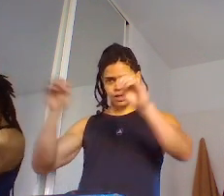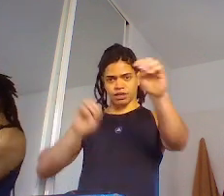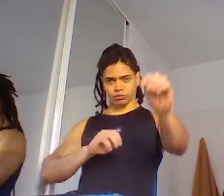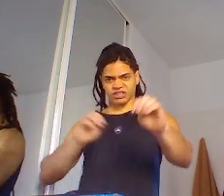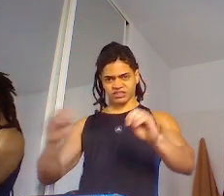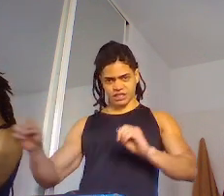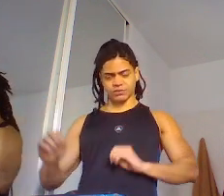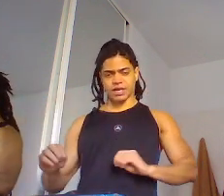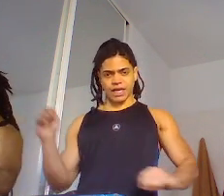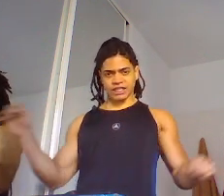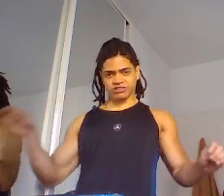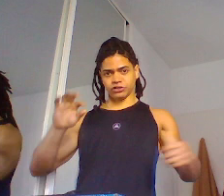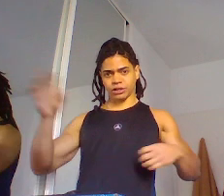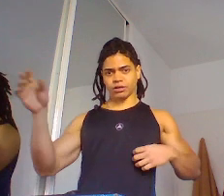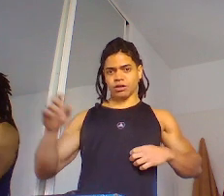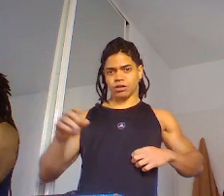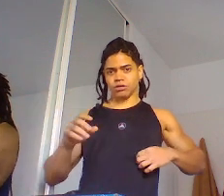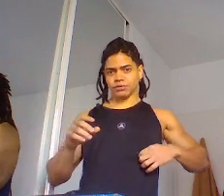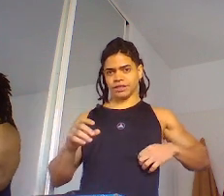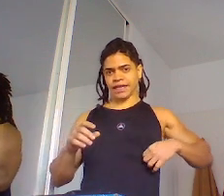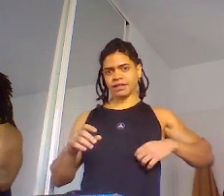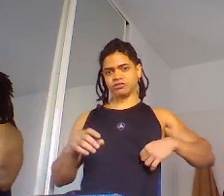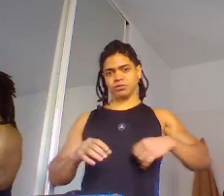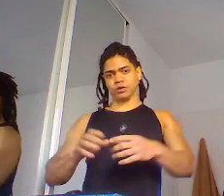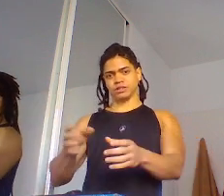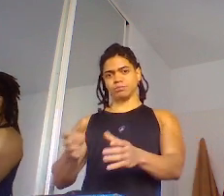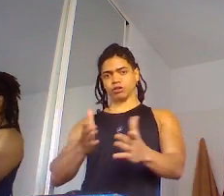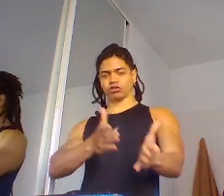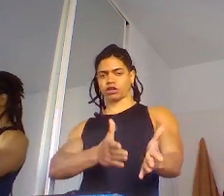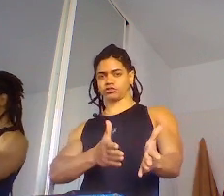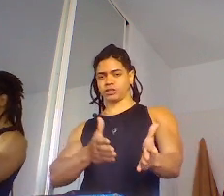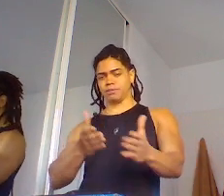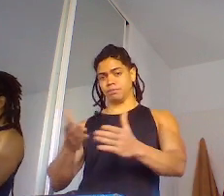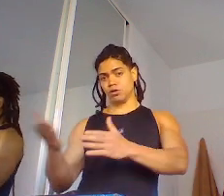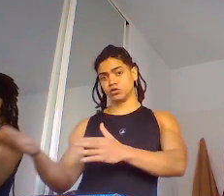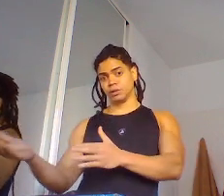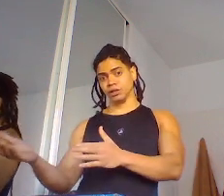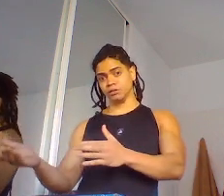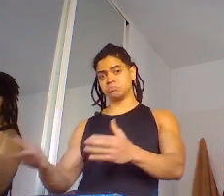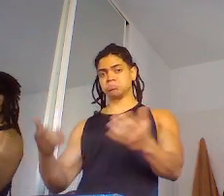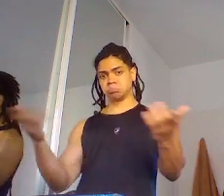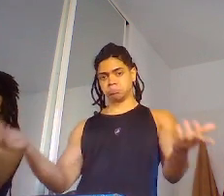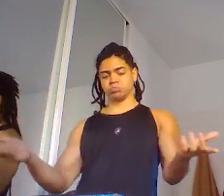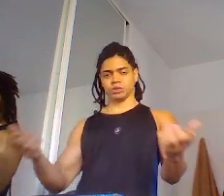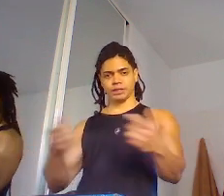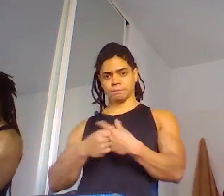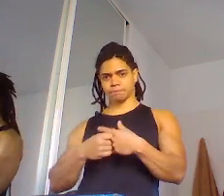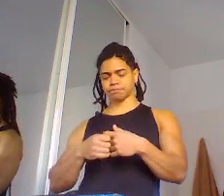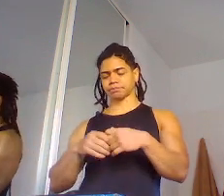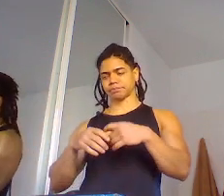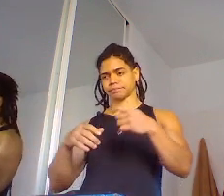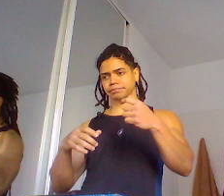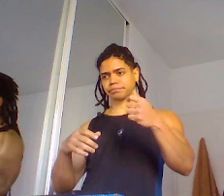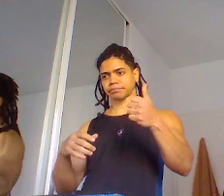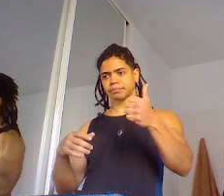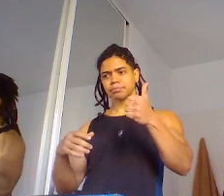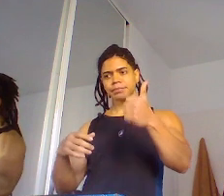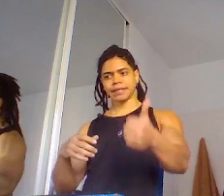each part receives a share of that. So, for example, Crocs and Post Malone. Okay.